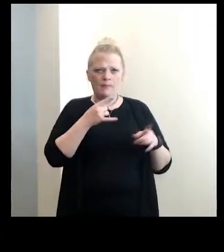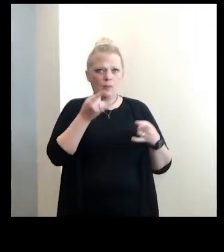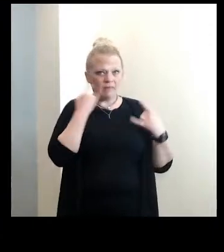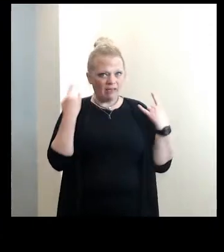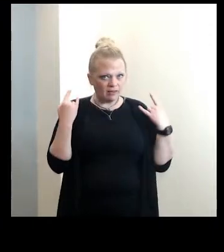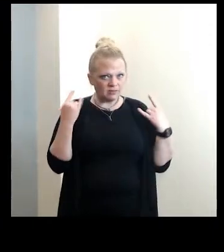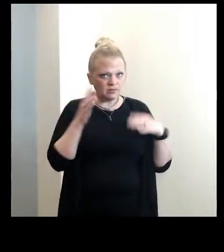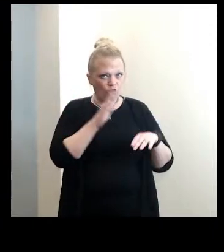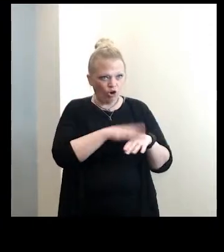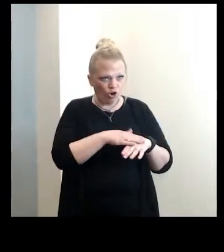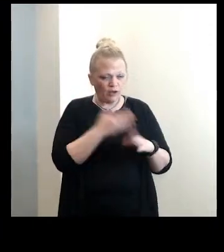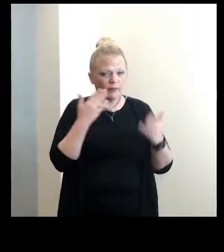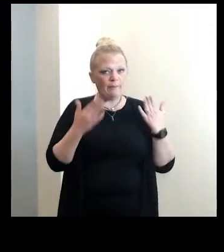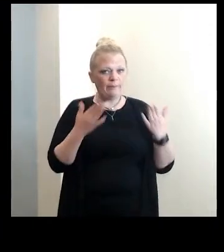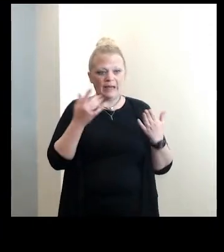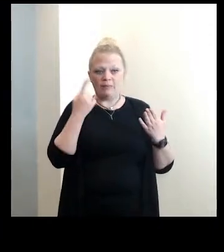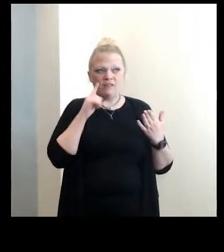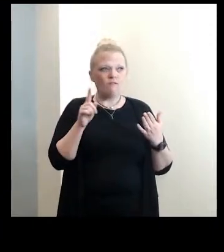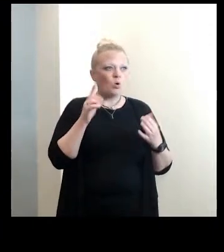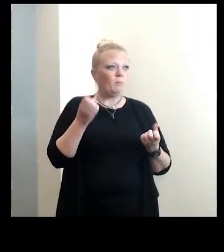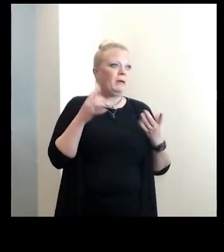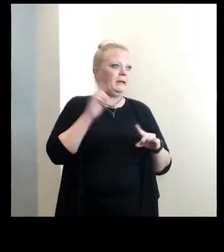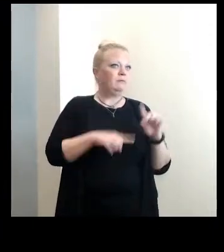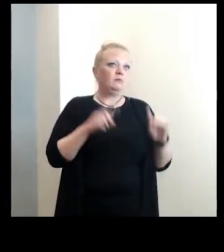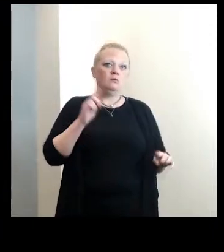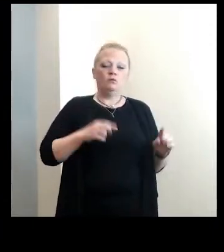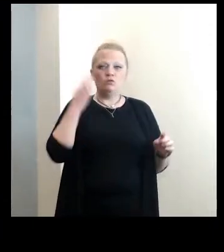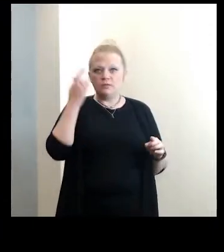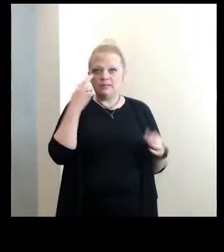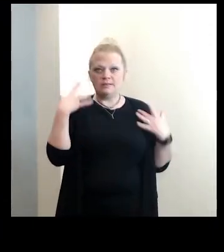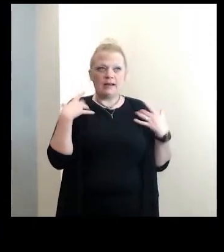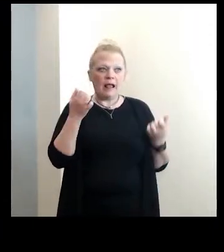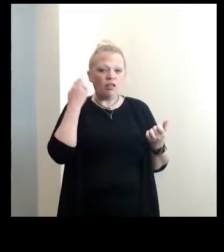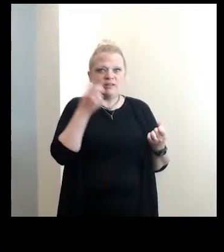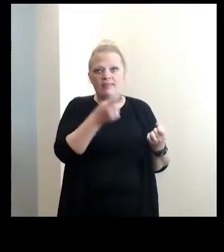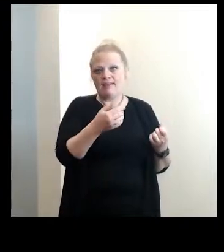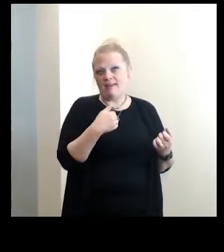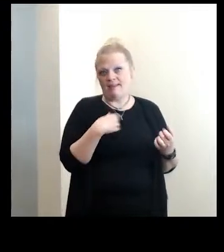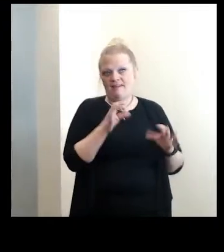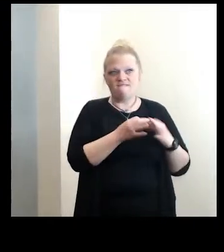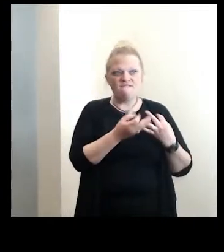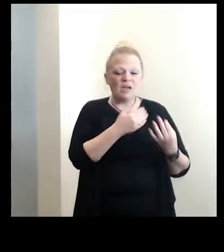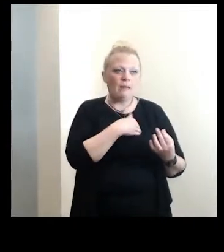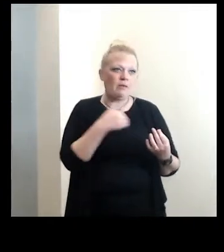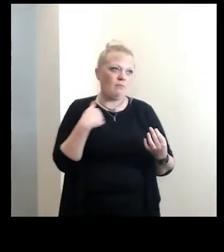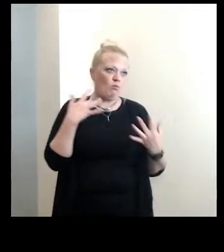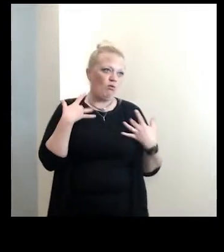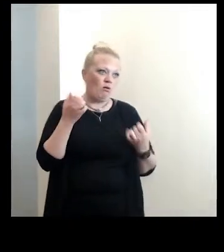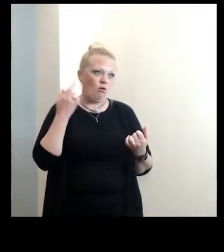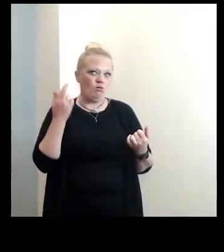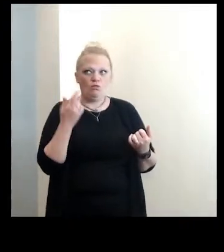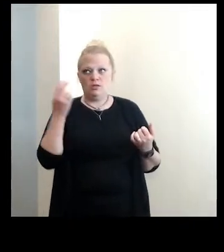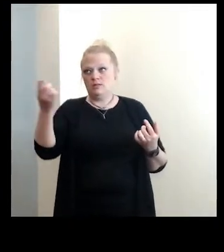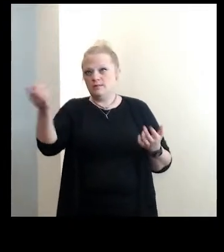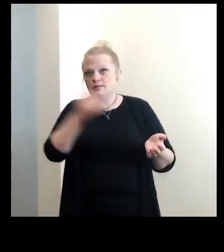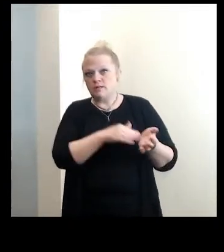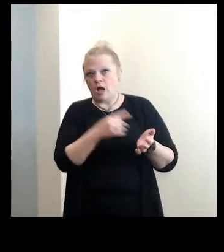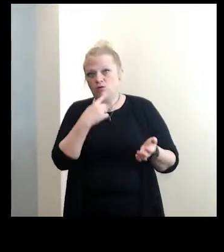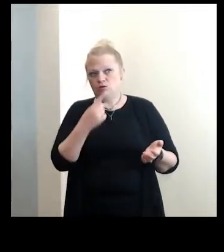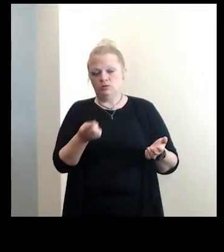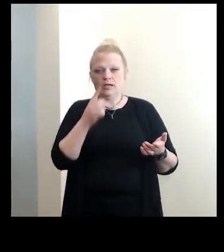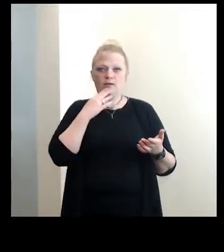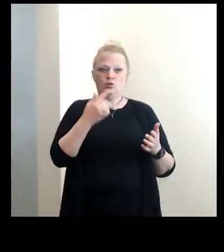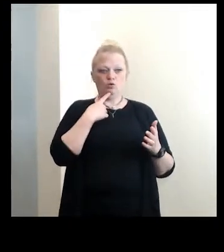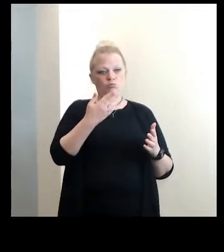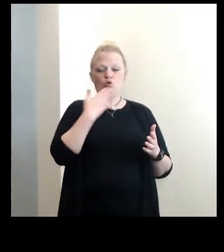masks, they may be doing it for various reasons. Health reasons that they have, a family member's health reason, as Dr. Burstein said, to set